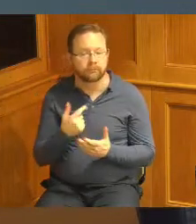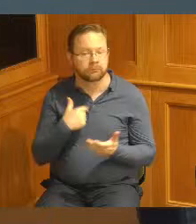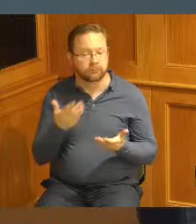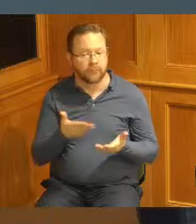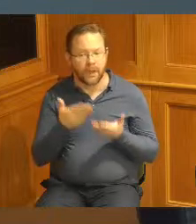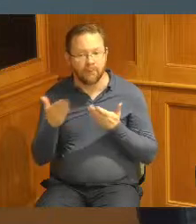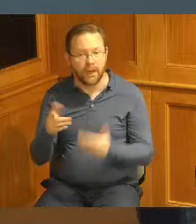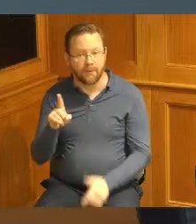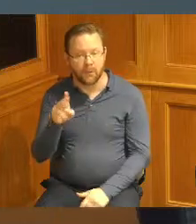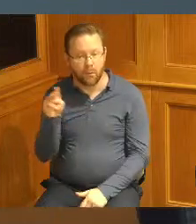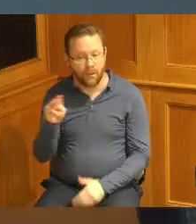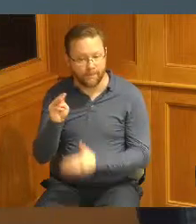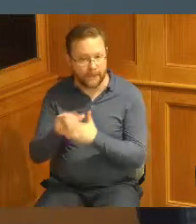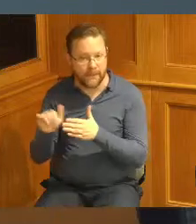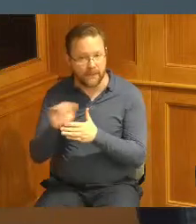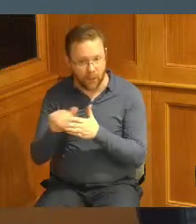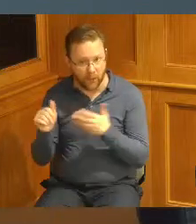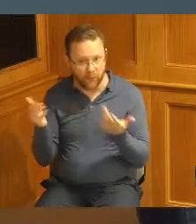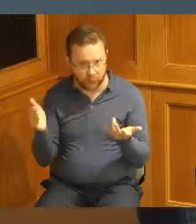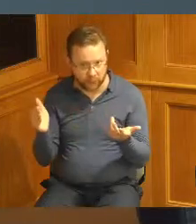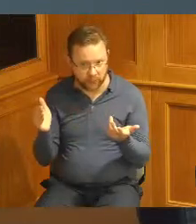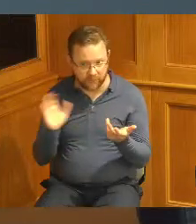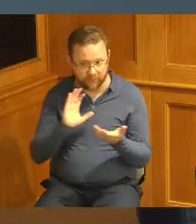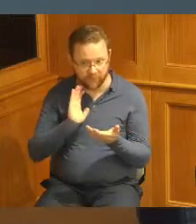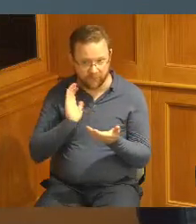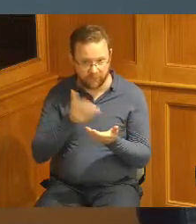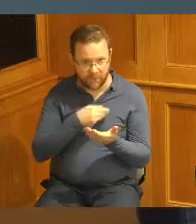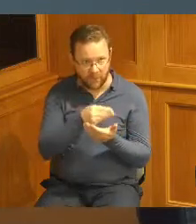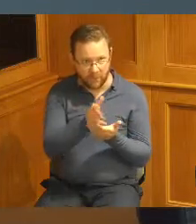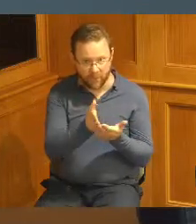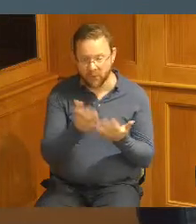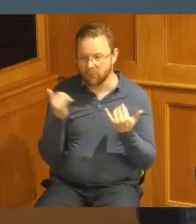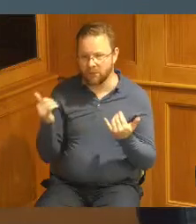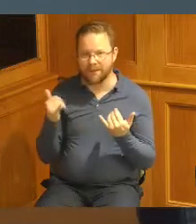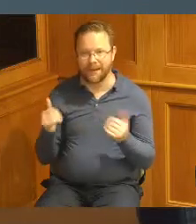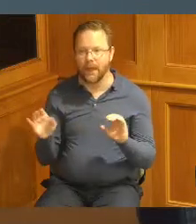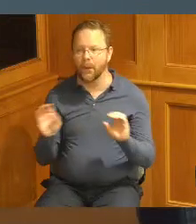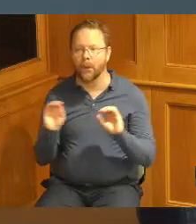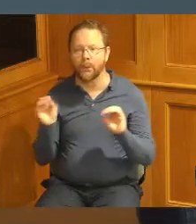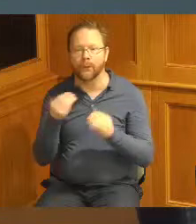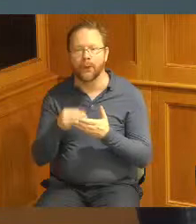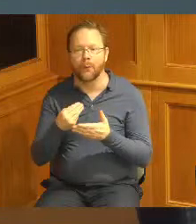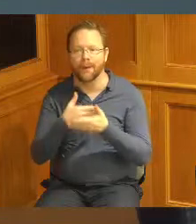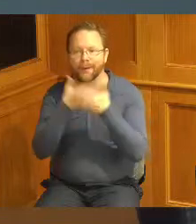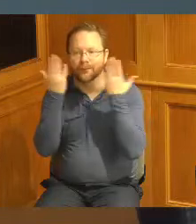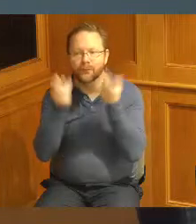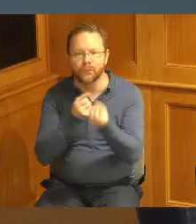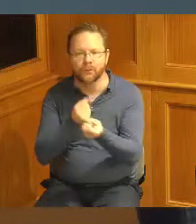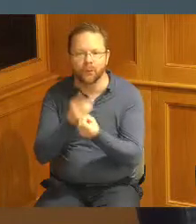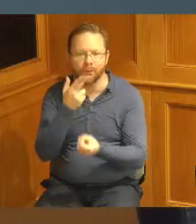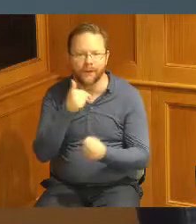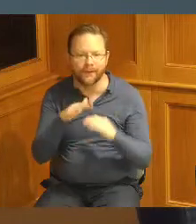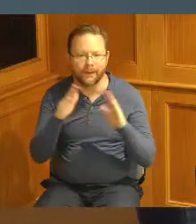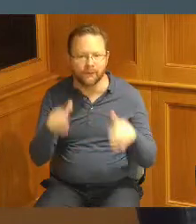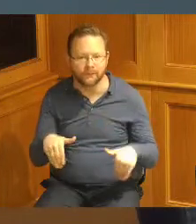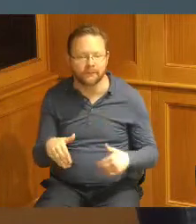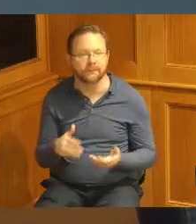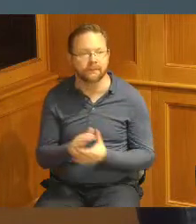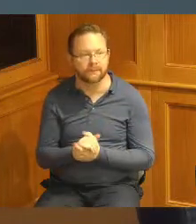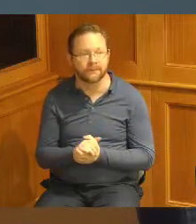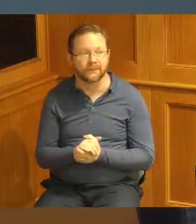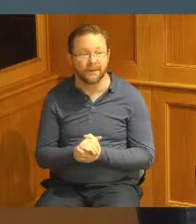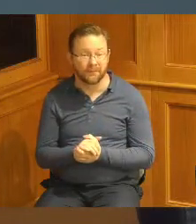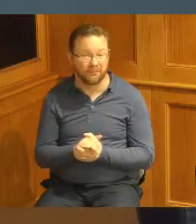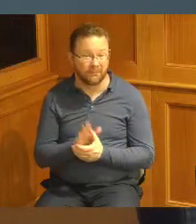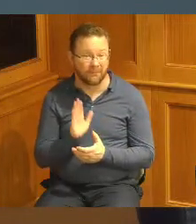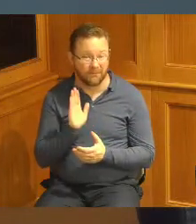$1 million in our budget for that. Currently, there's no money in there for that. But it will cost at least